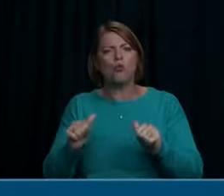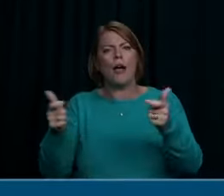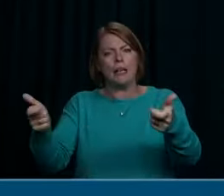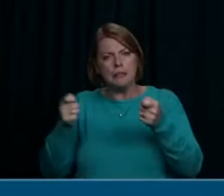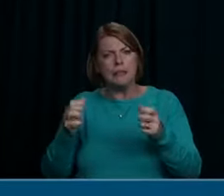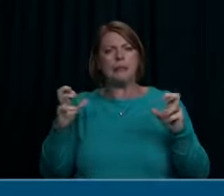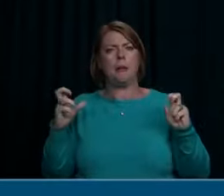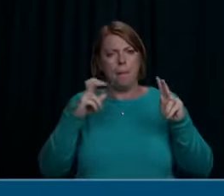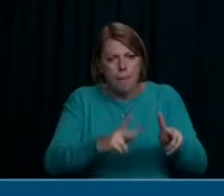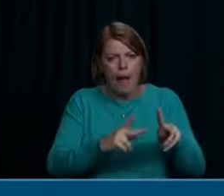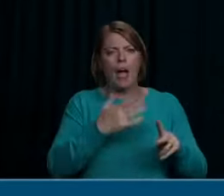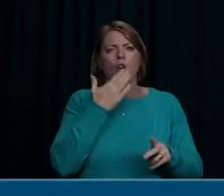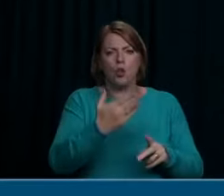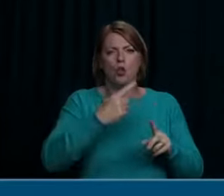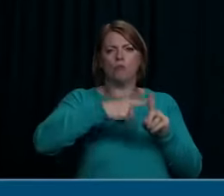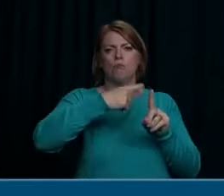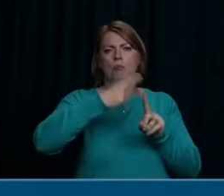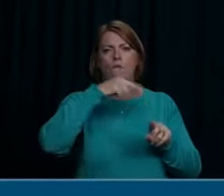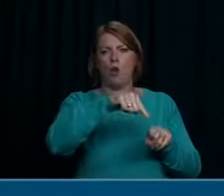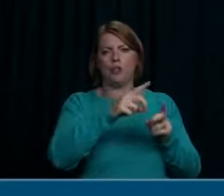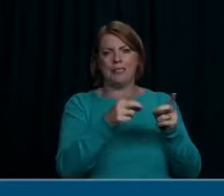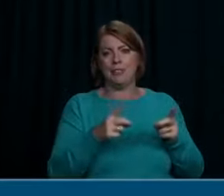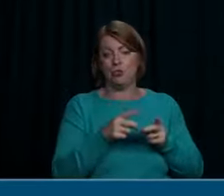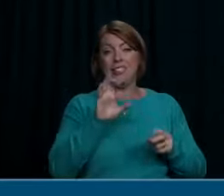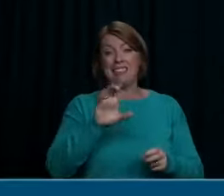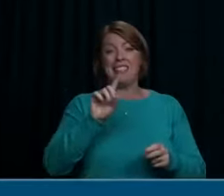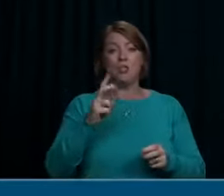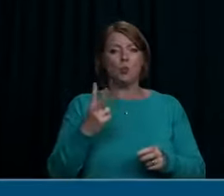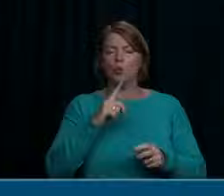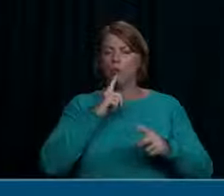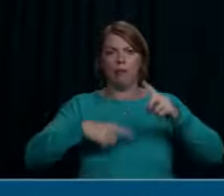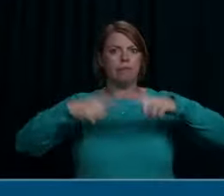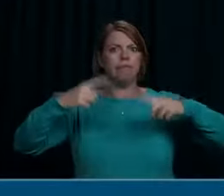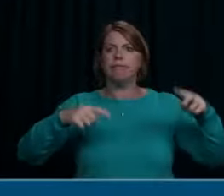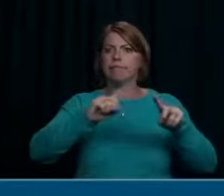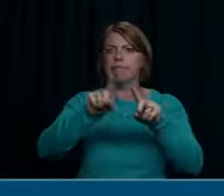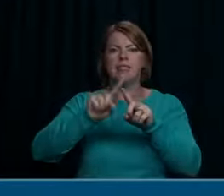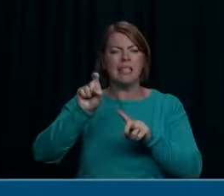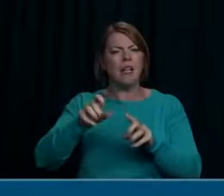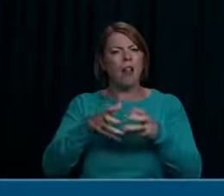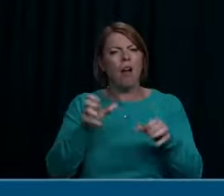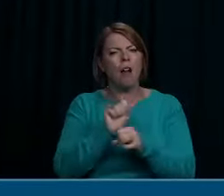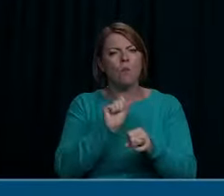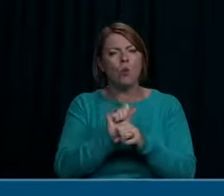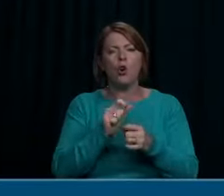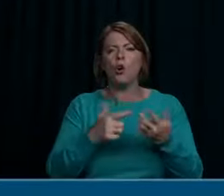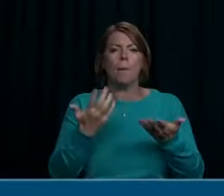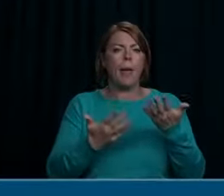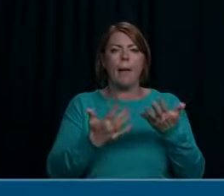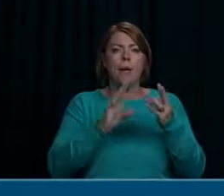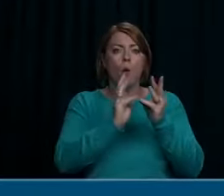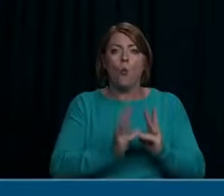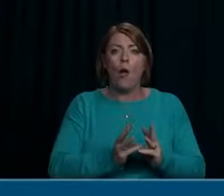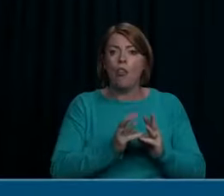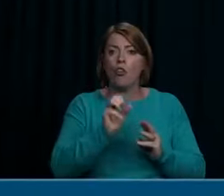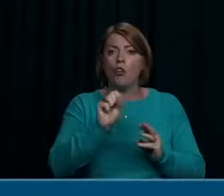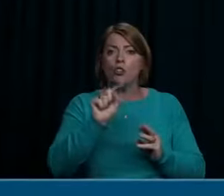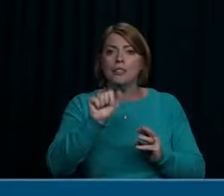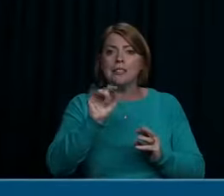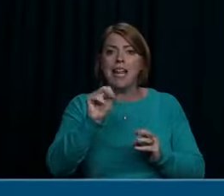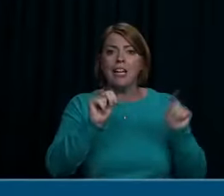district. CD2 is a very dynamic district where it needs a lot of work, whether it be weather stations for our Show Low friends up there so they